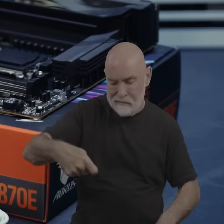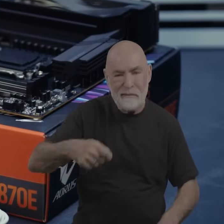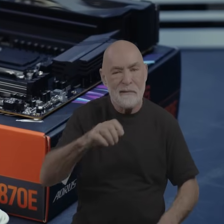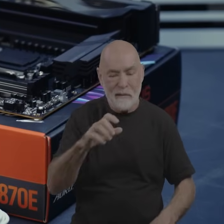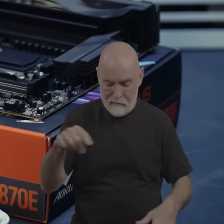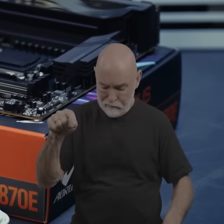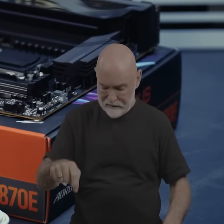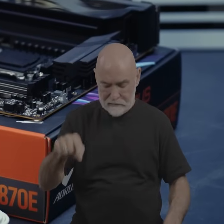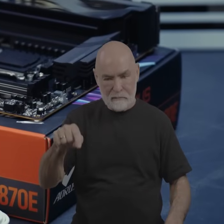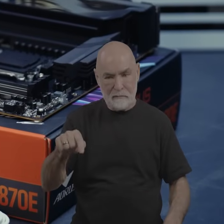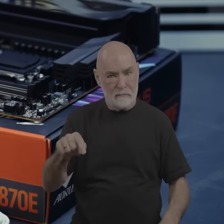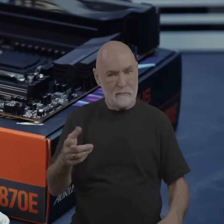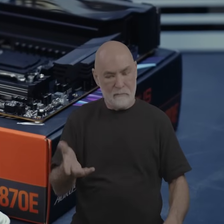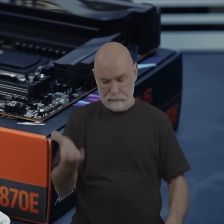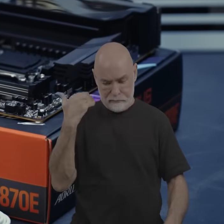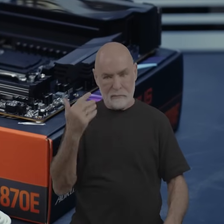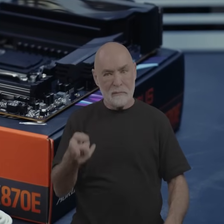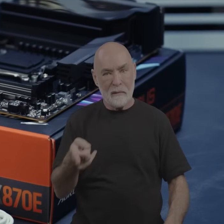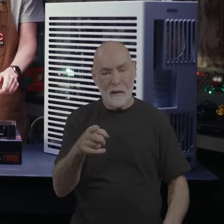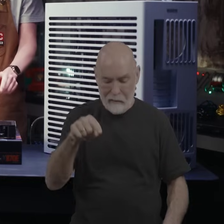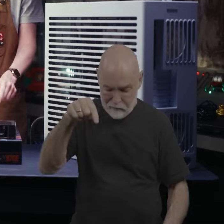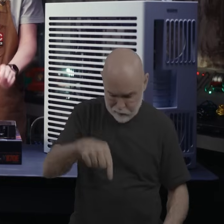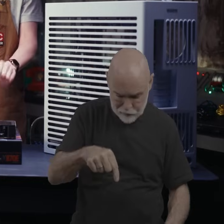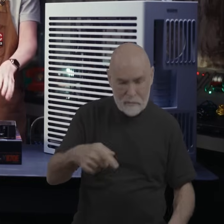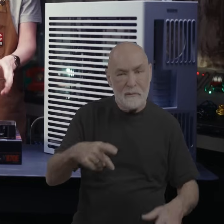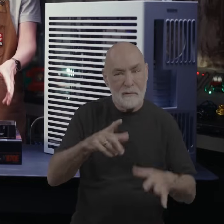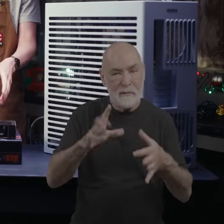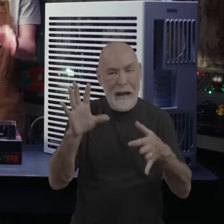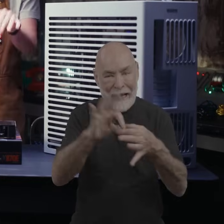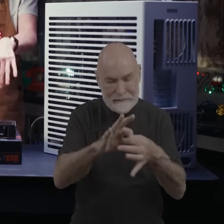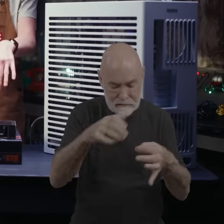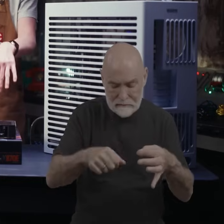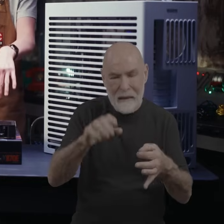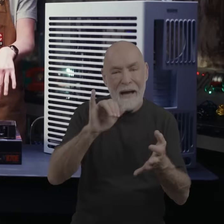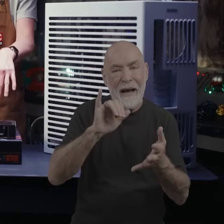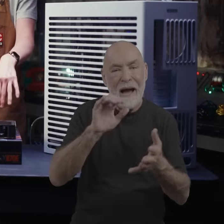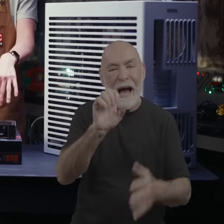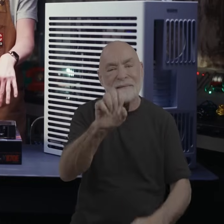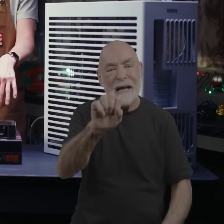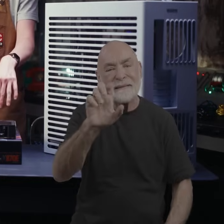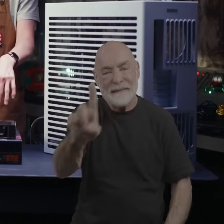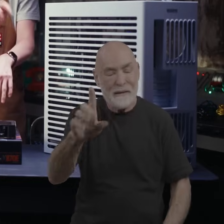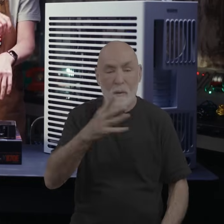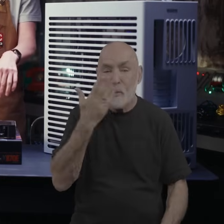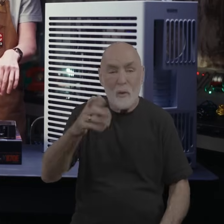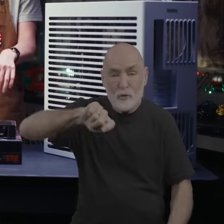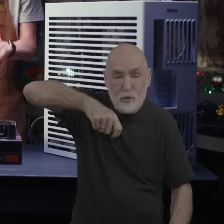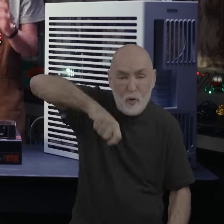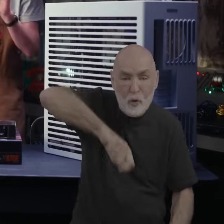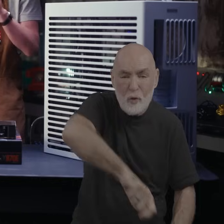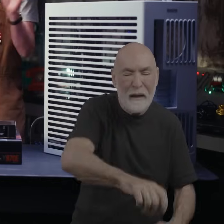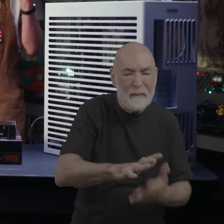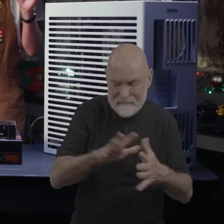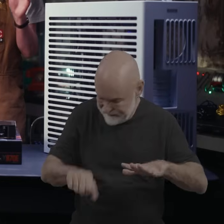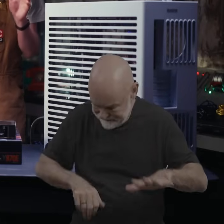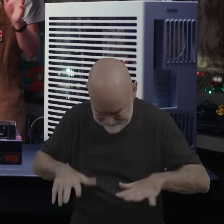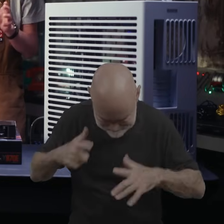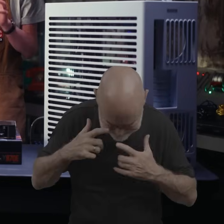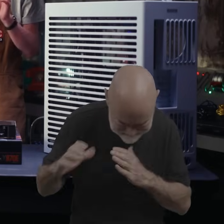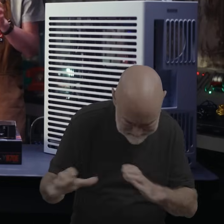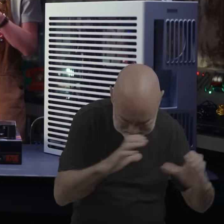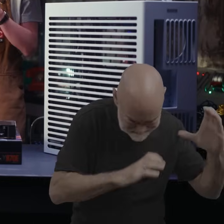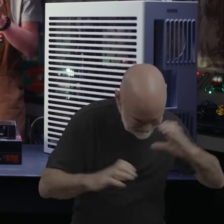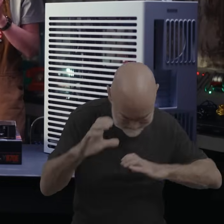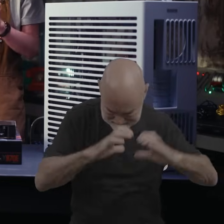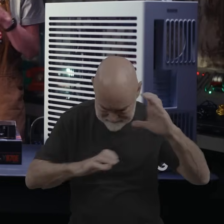SSD slot. Press a button and the heatsink comes away. Then push down on the latch to install your SSD. No screw required, which means no more crawling on the